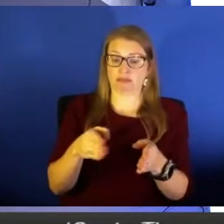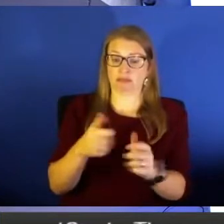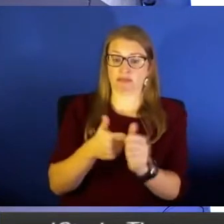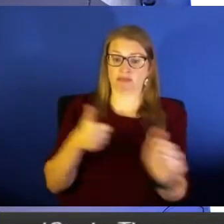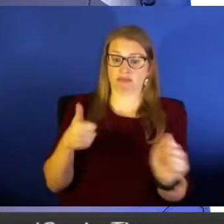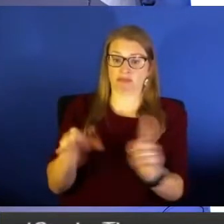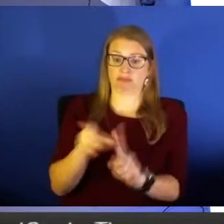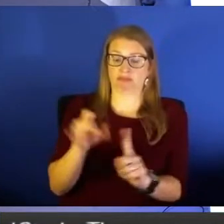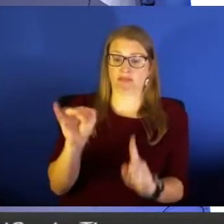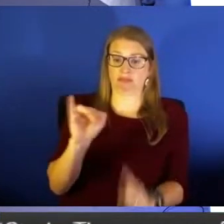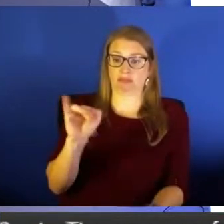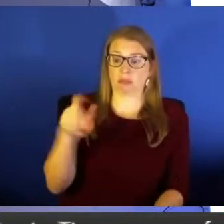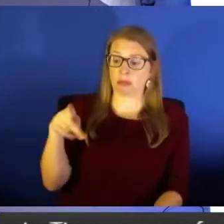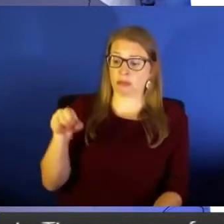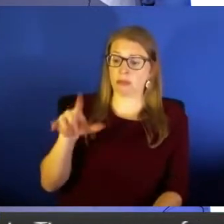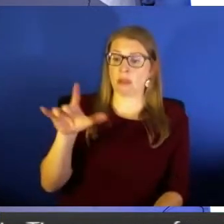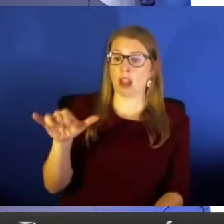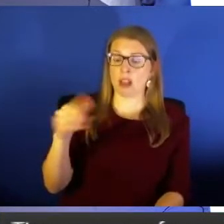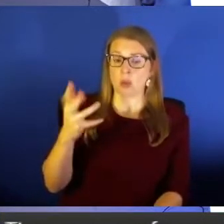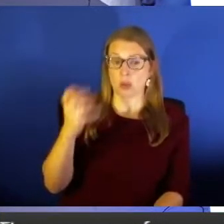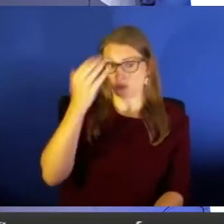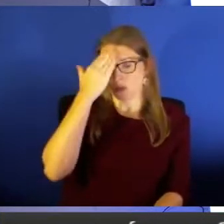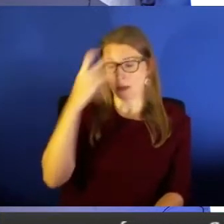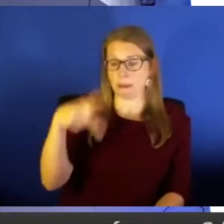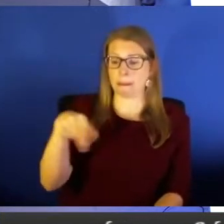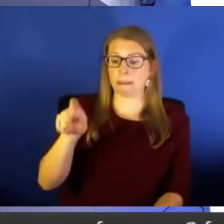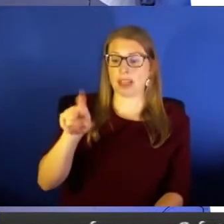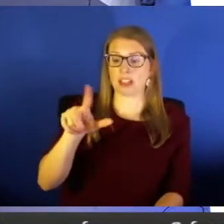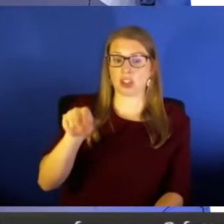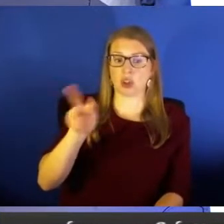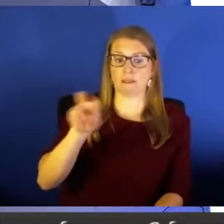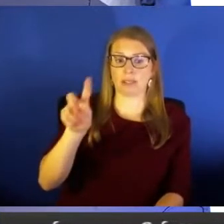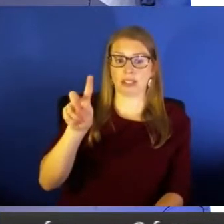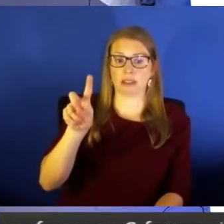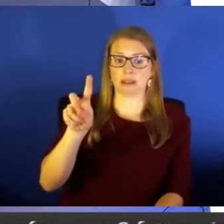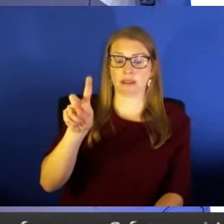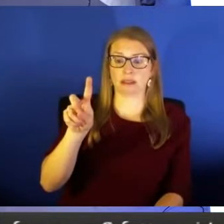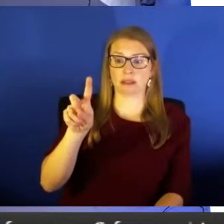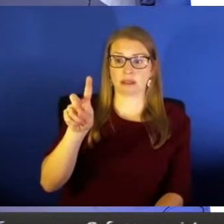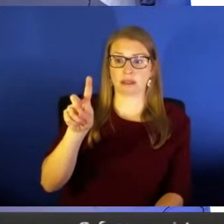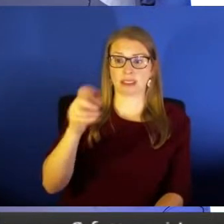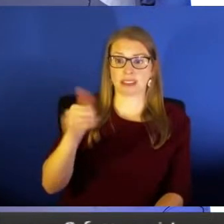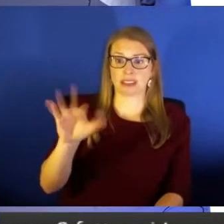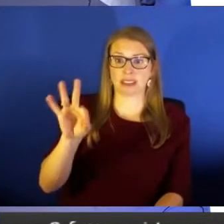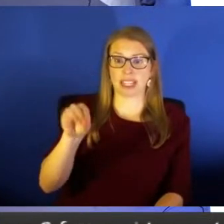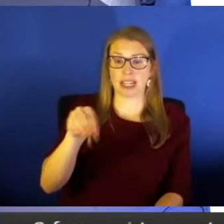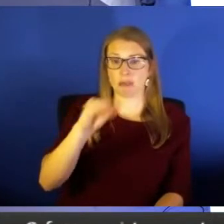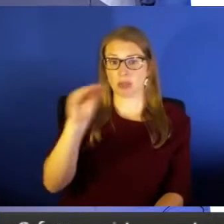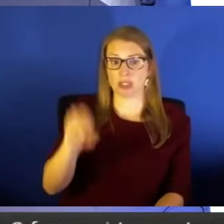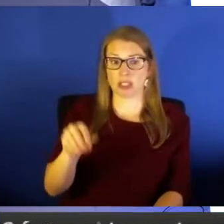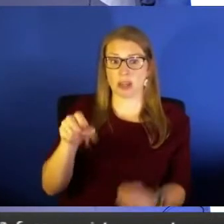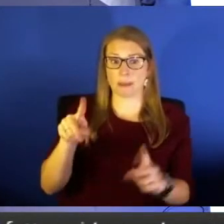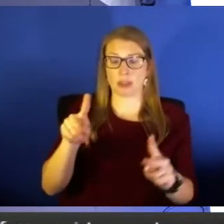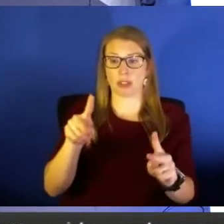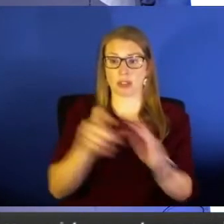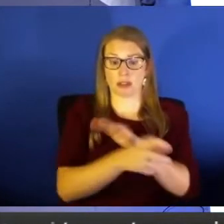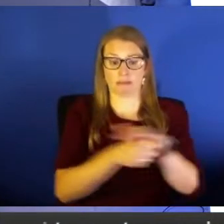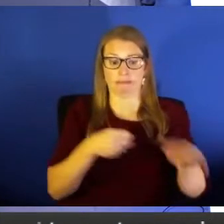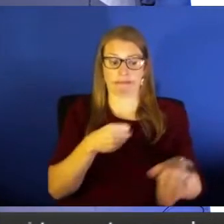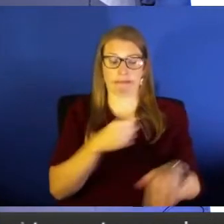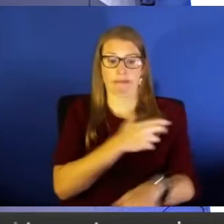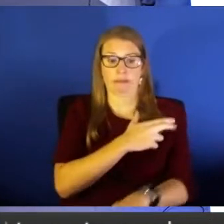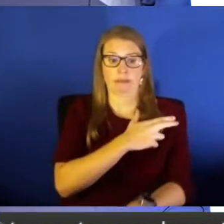like to know, if you get the Paxlovid, is it still a 90% chance of avoiding hospitalization if you're not